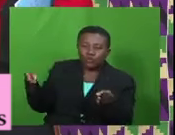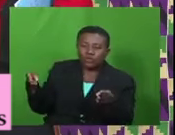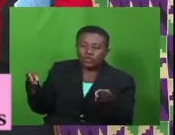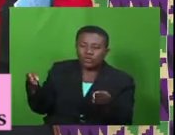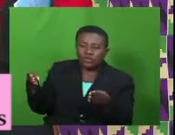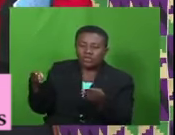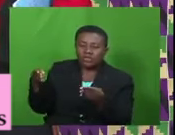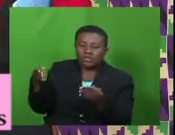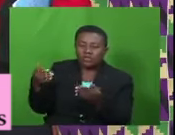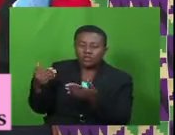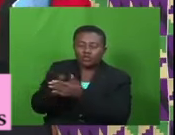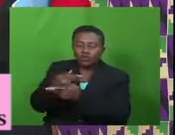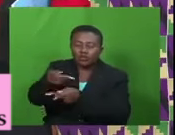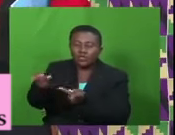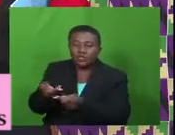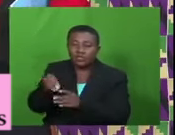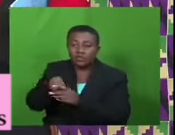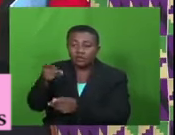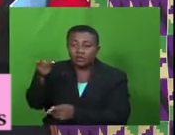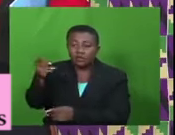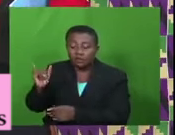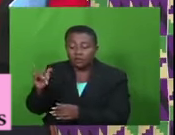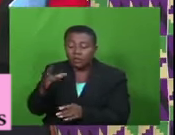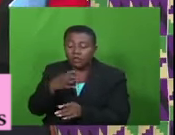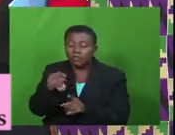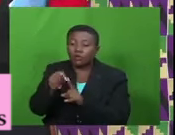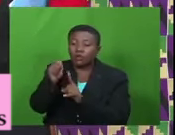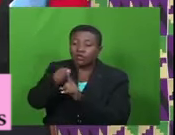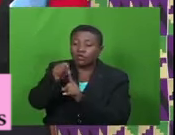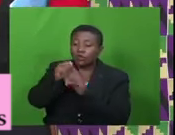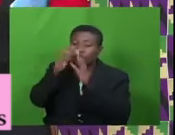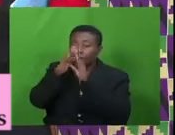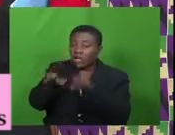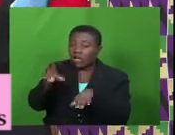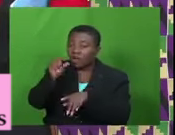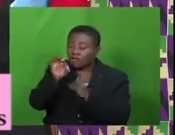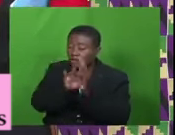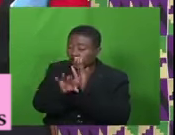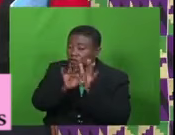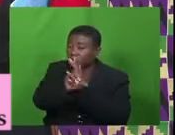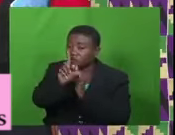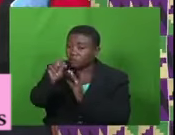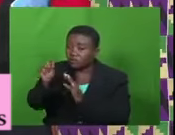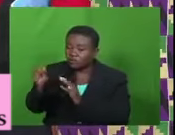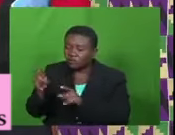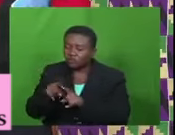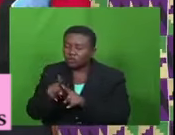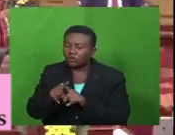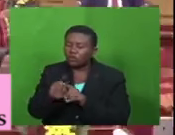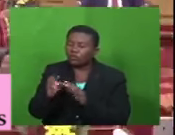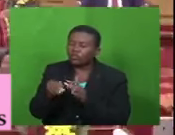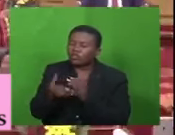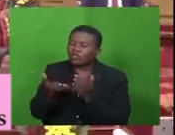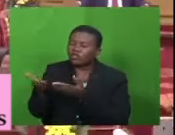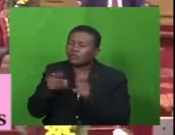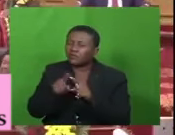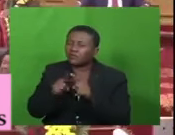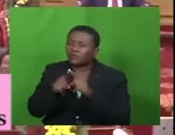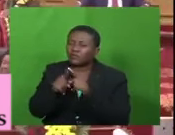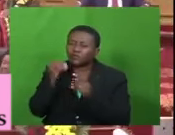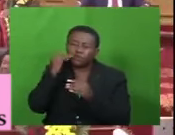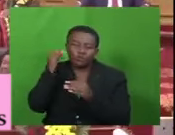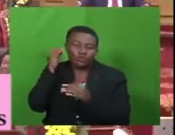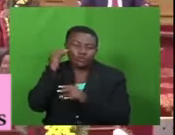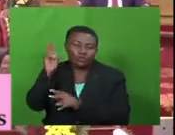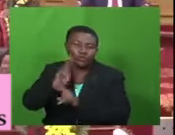Kumasi, together with 20 townhouses and a guest house to serve as permanent residences for Court of Appeal judges